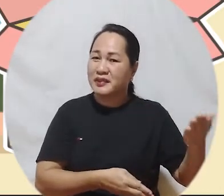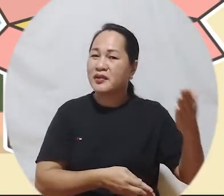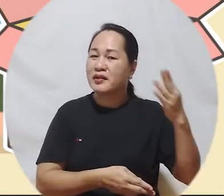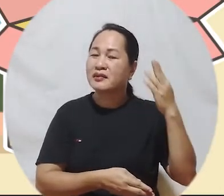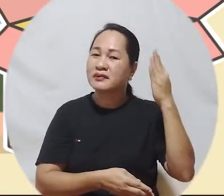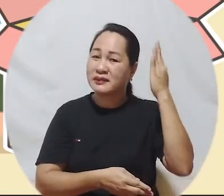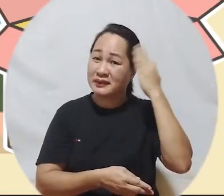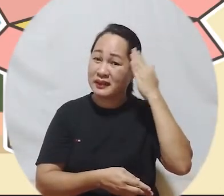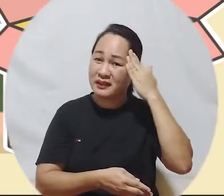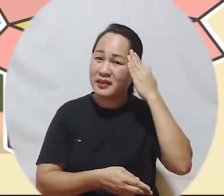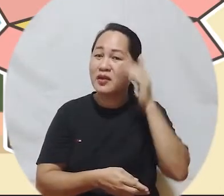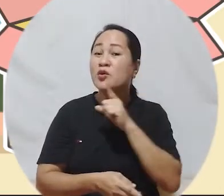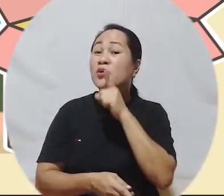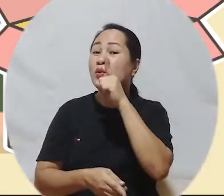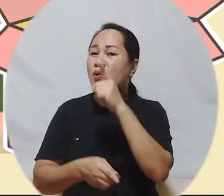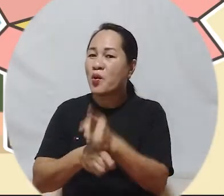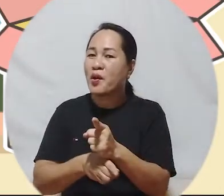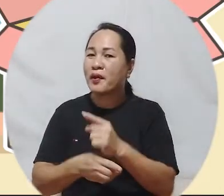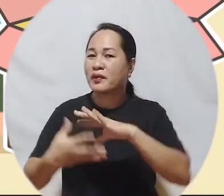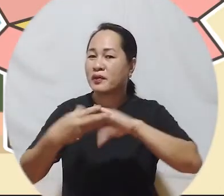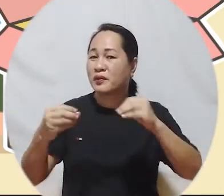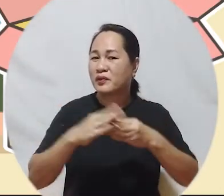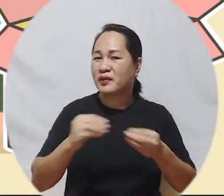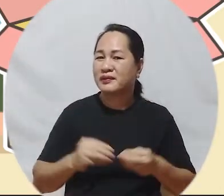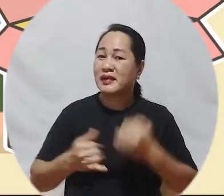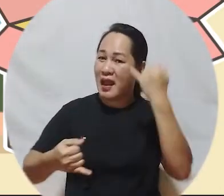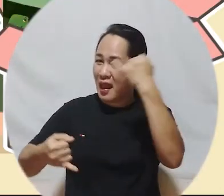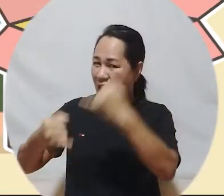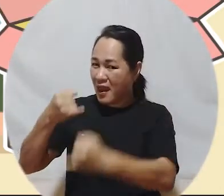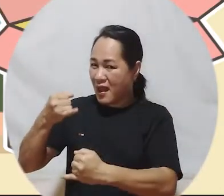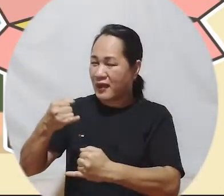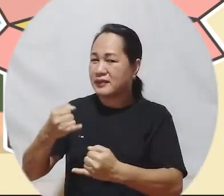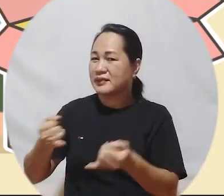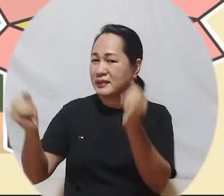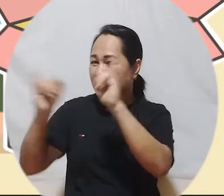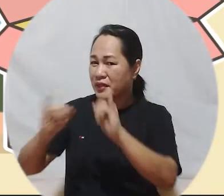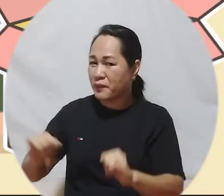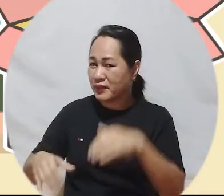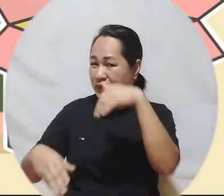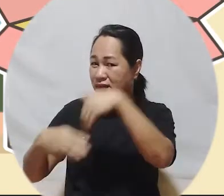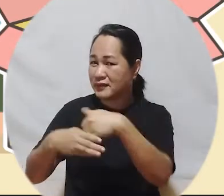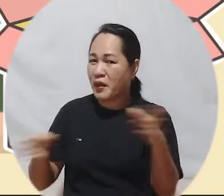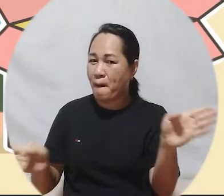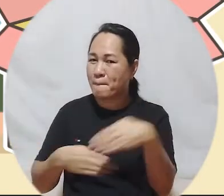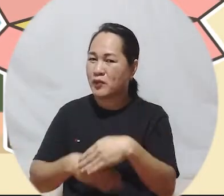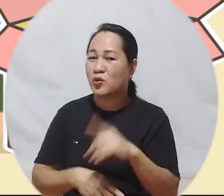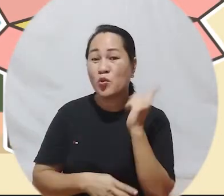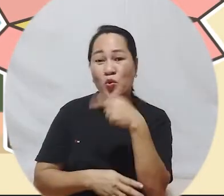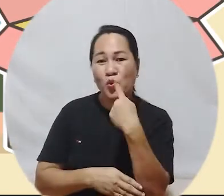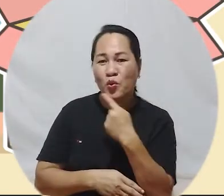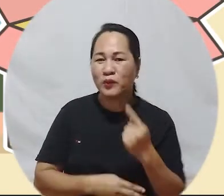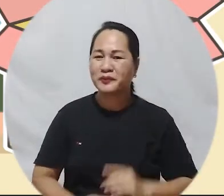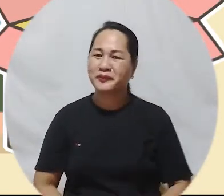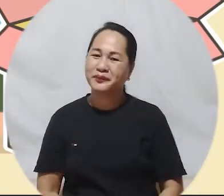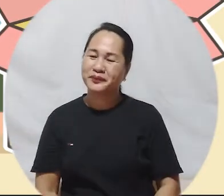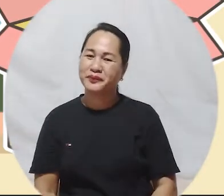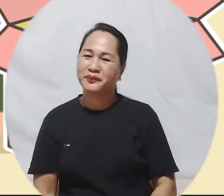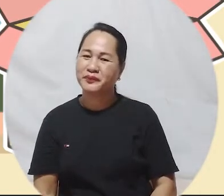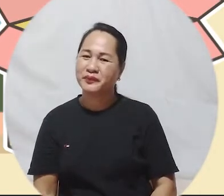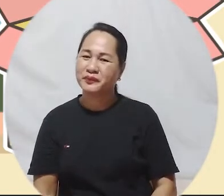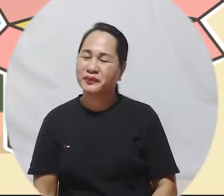a reality text. And oh, I think this is the last character inside our box. Who could this